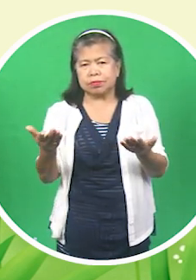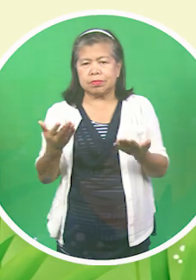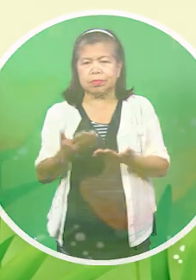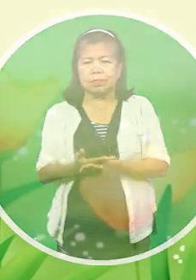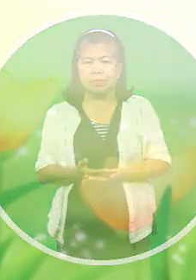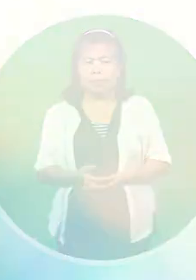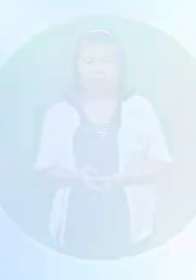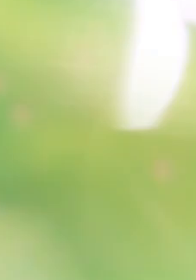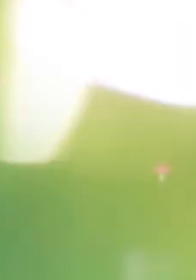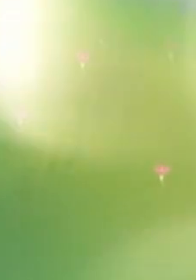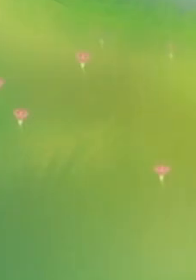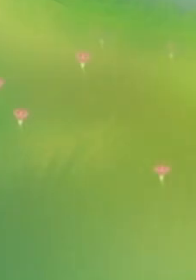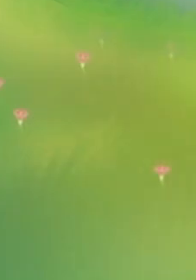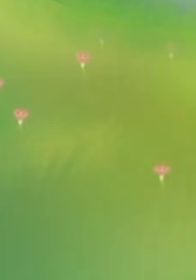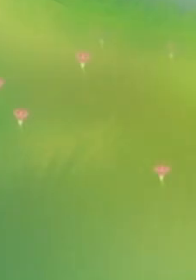we sing.